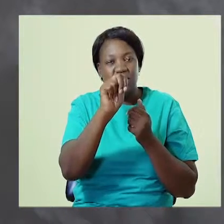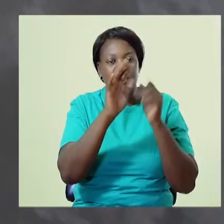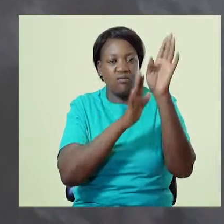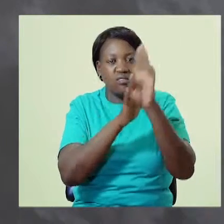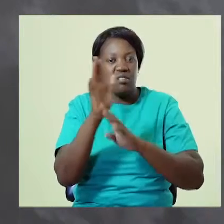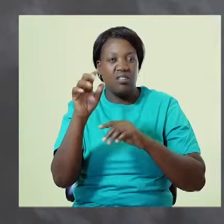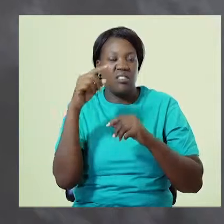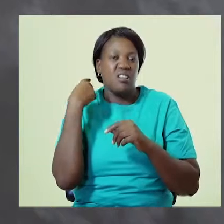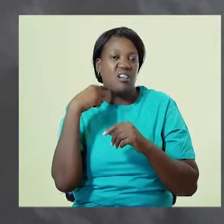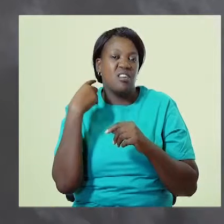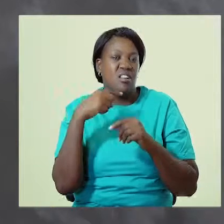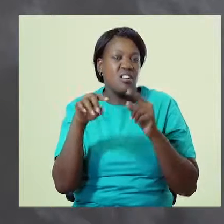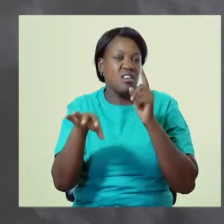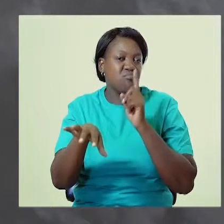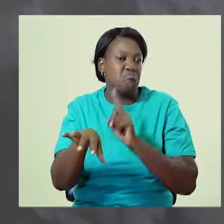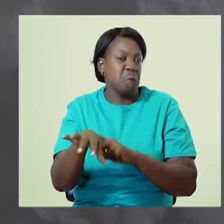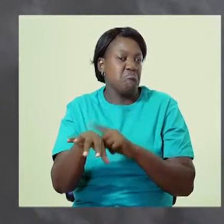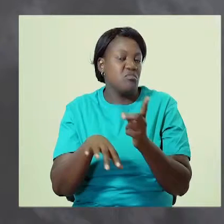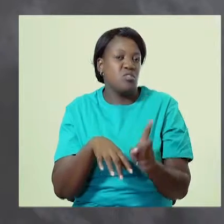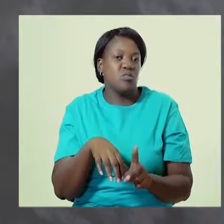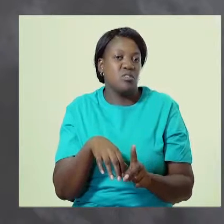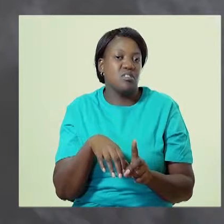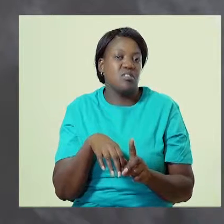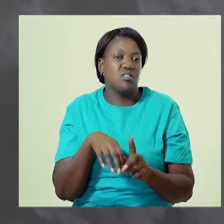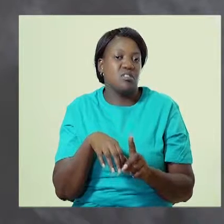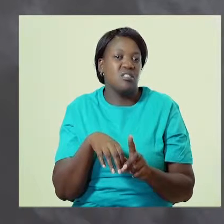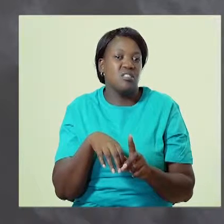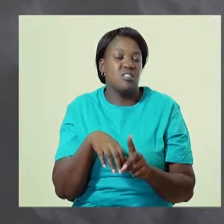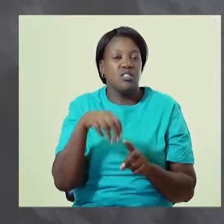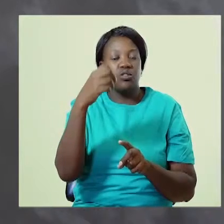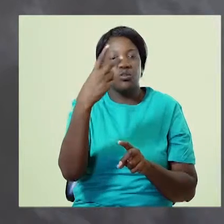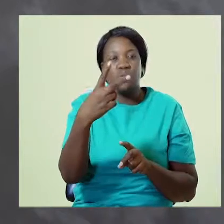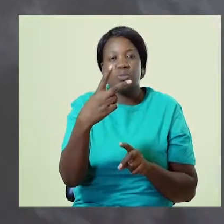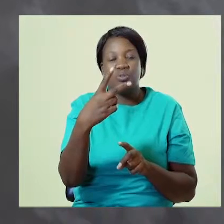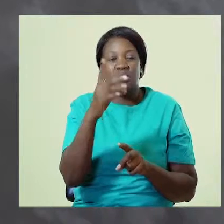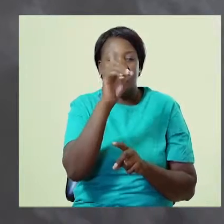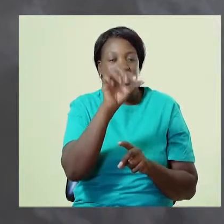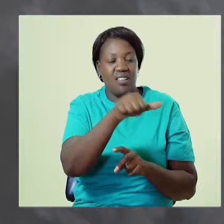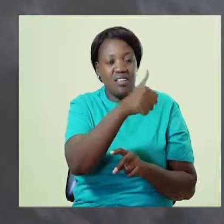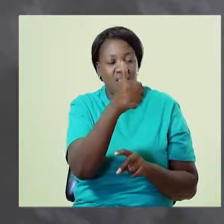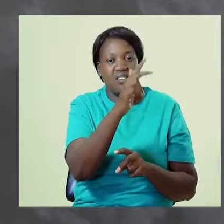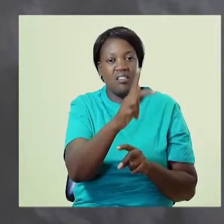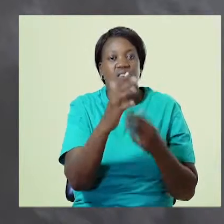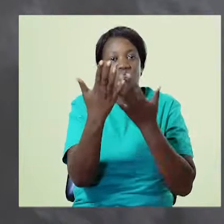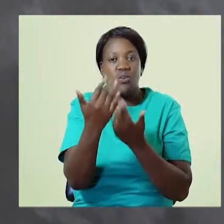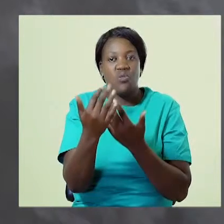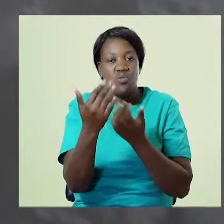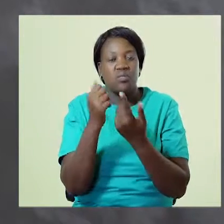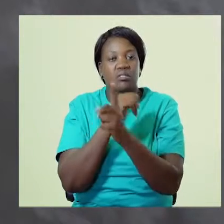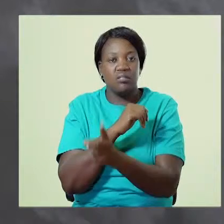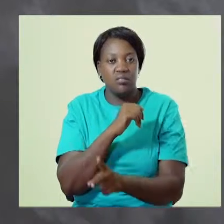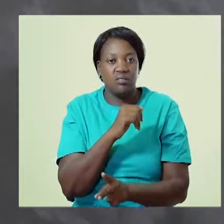Number 2, Dave will be waiting for Kevin at. Number 3, Kevin will be wearing